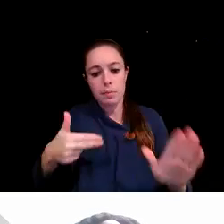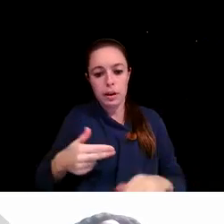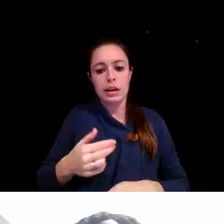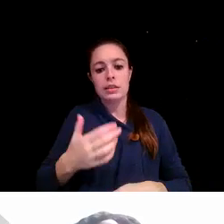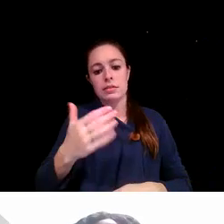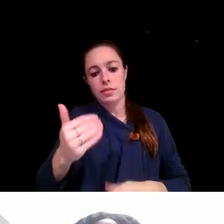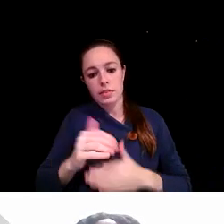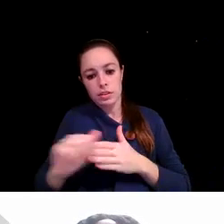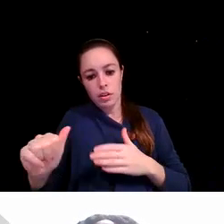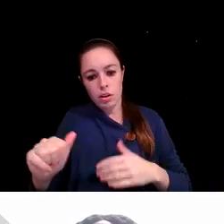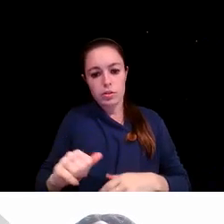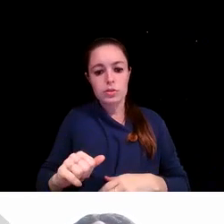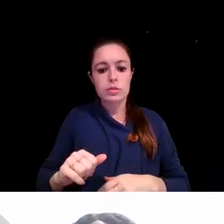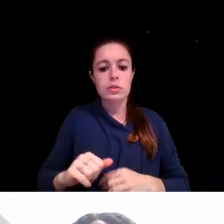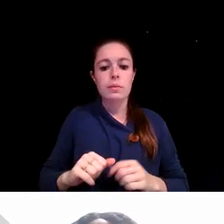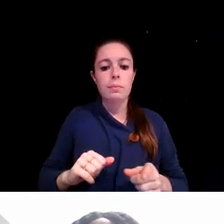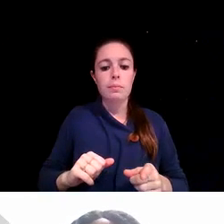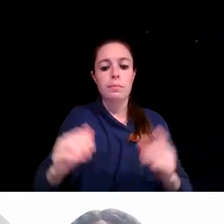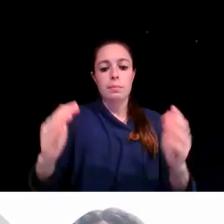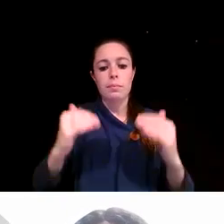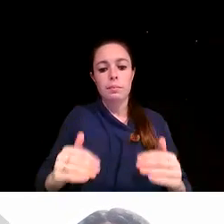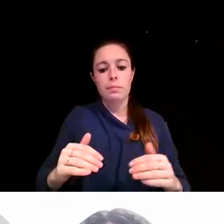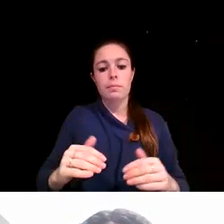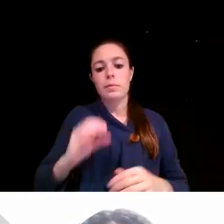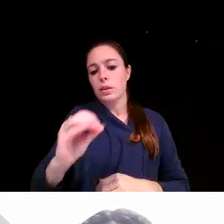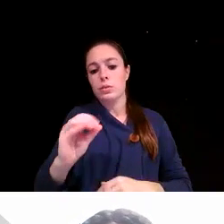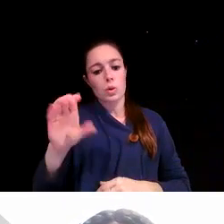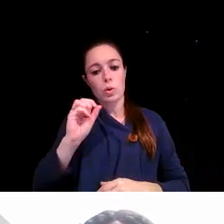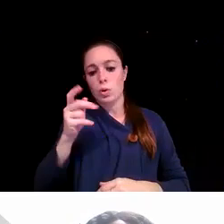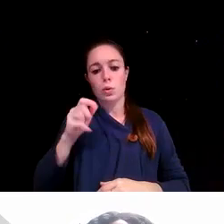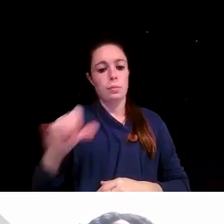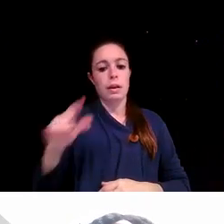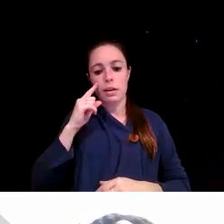zero co-payment for both services and prescriptions.